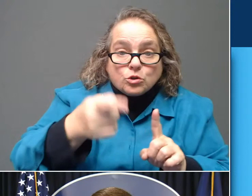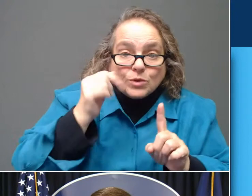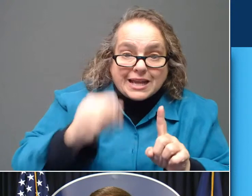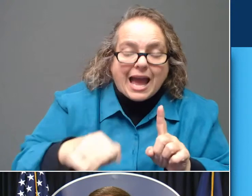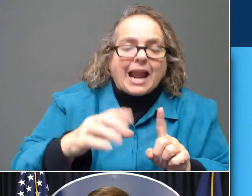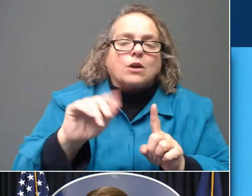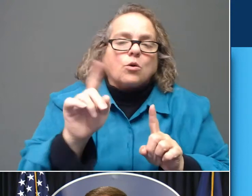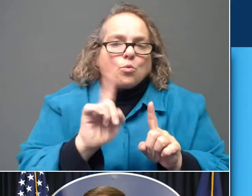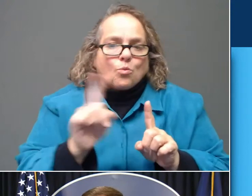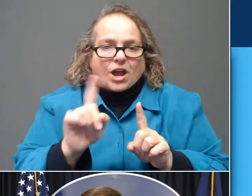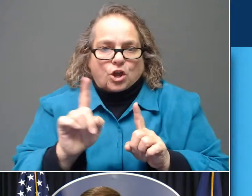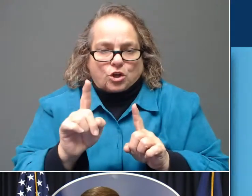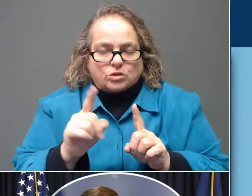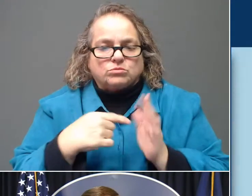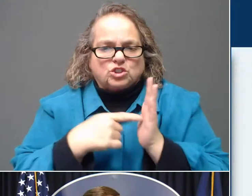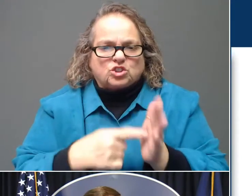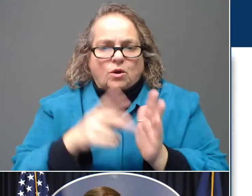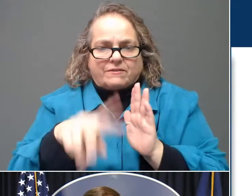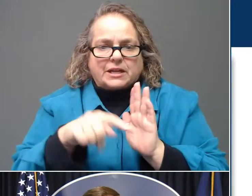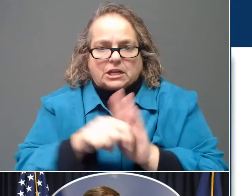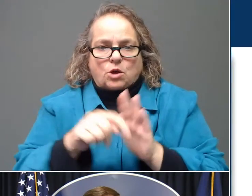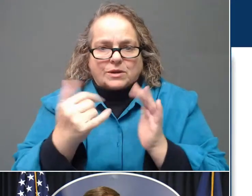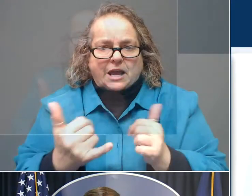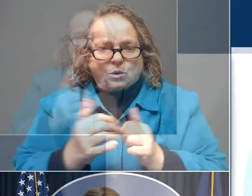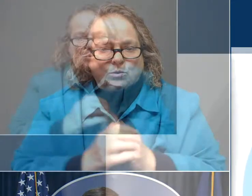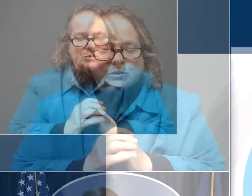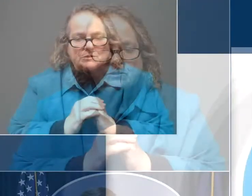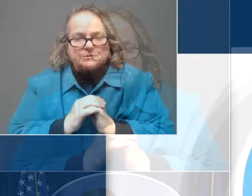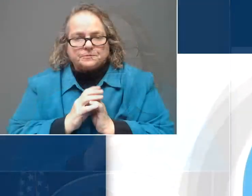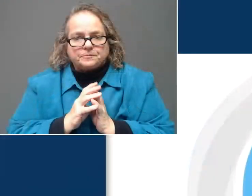vaccine. Let's show the video.